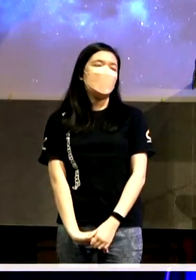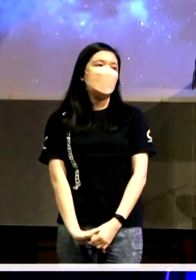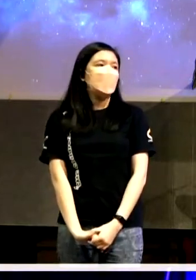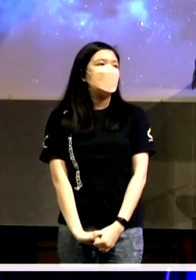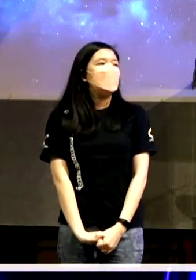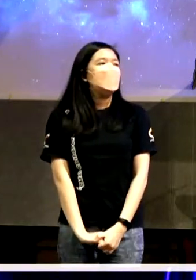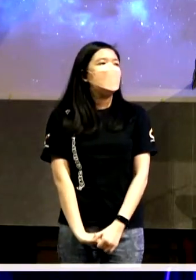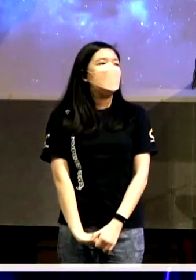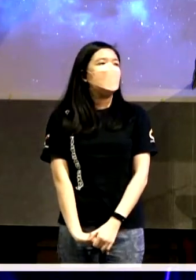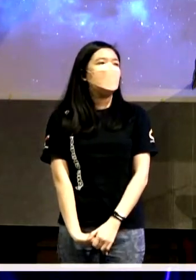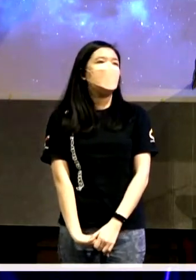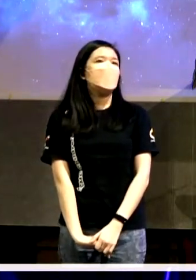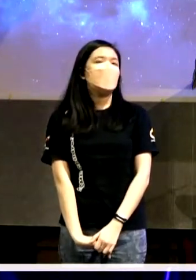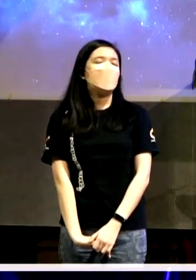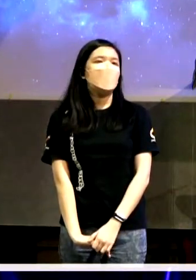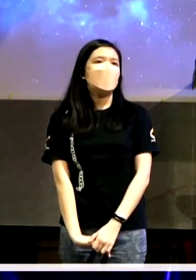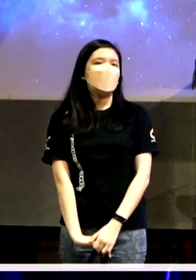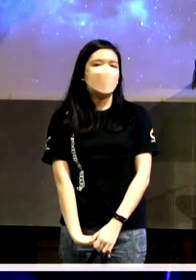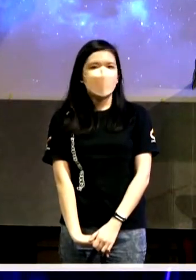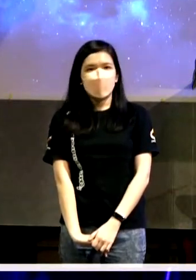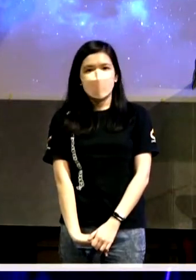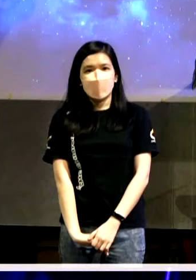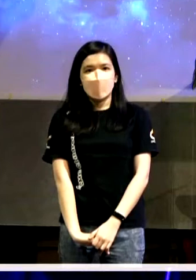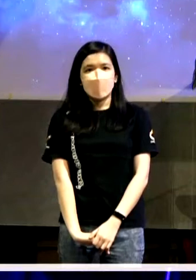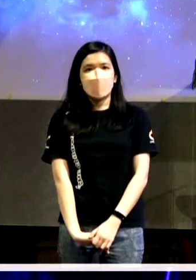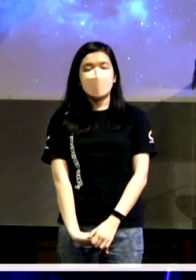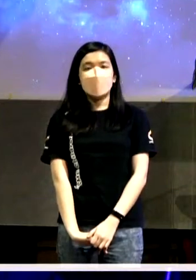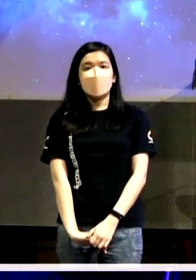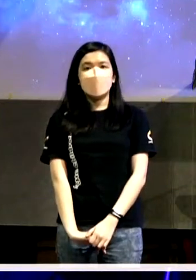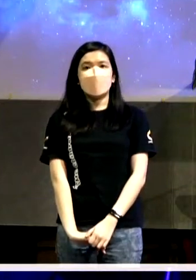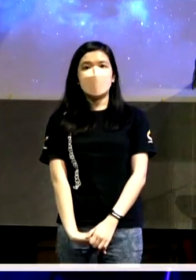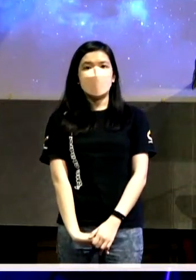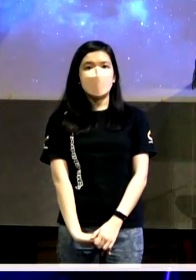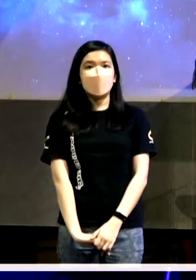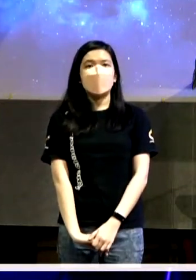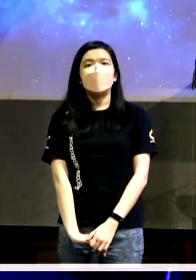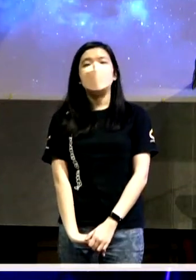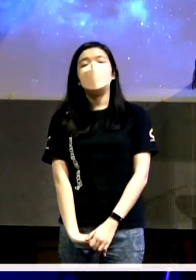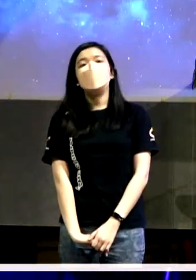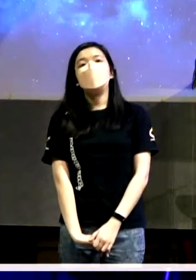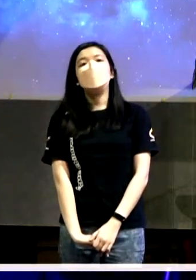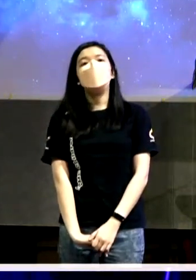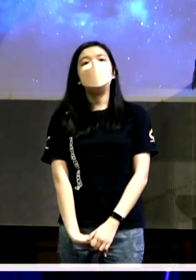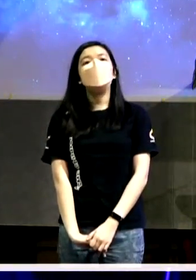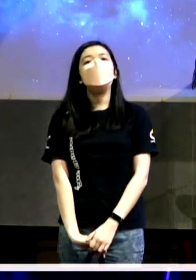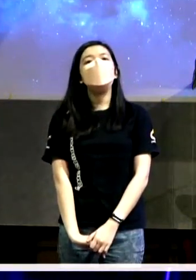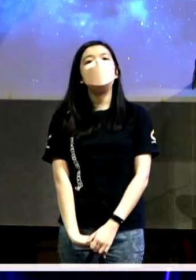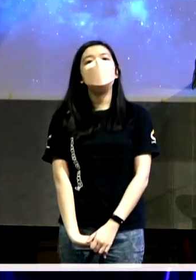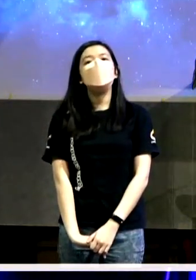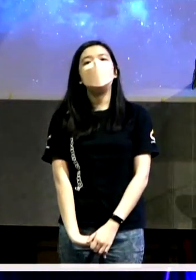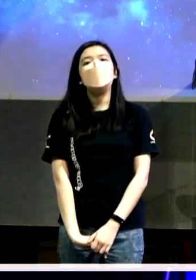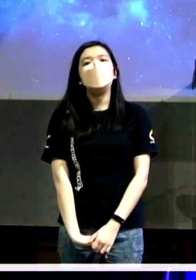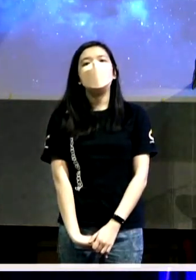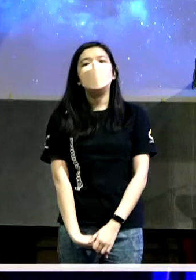Amen. Hallelujah. We continue to declare that, Lord, you are God of God. Let us declare